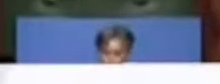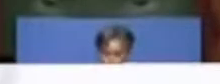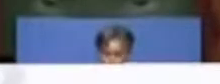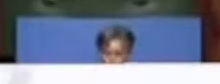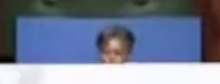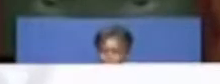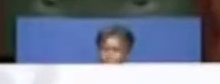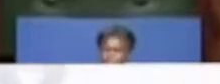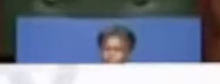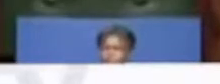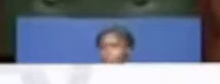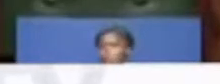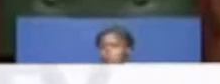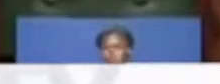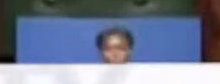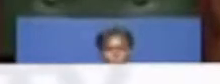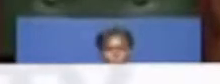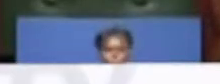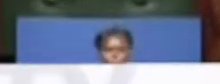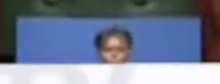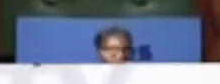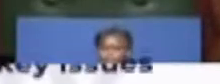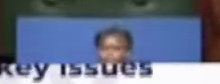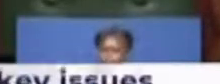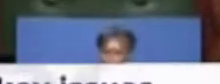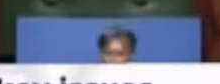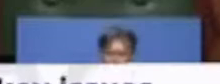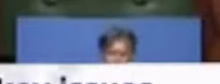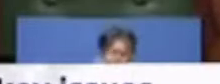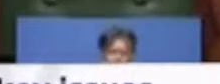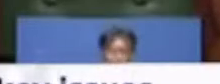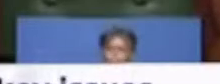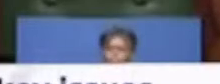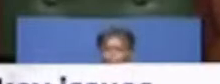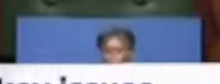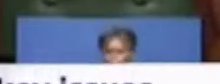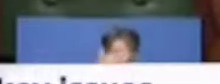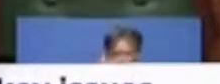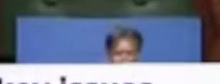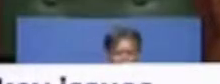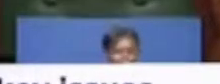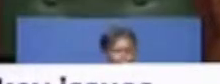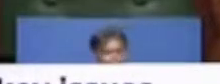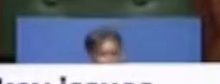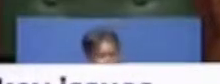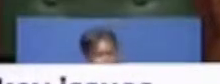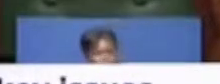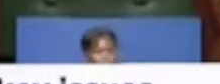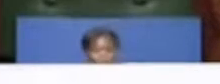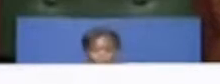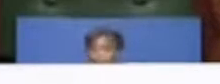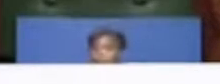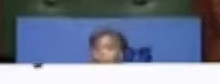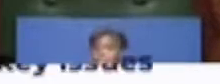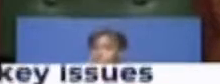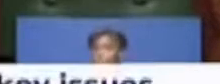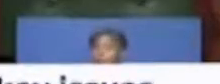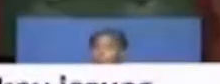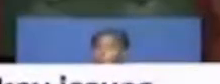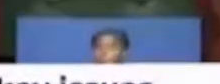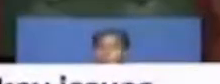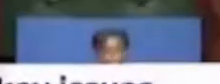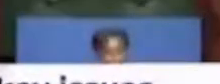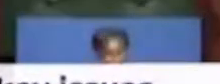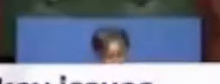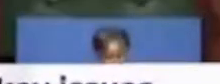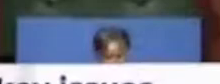priority. A nation is more than boundaries, borders and territory. A nation is her people. To judge a nation,